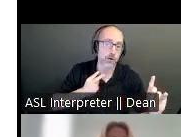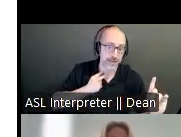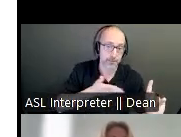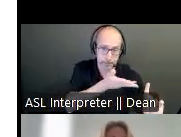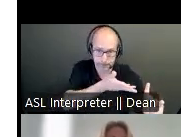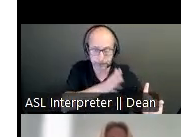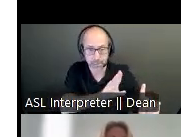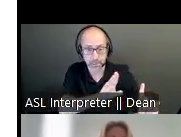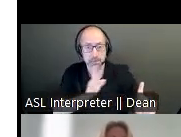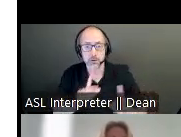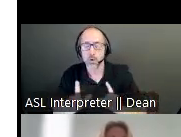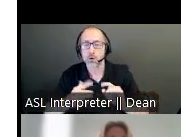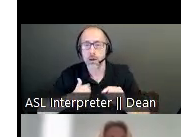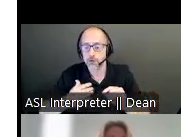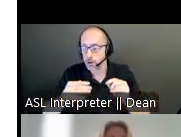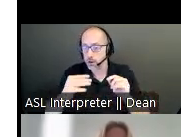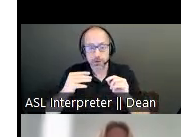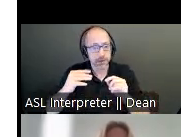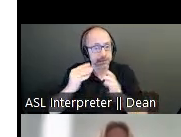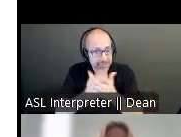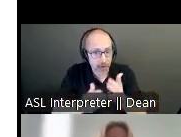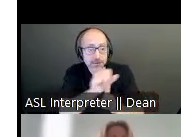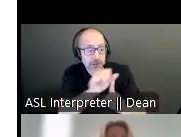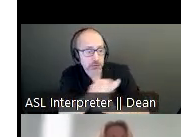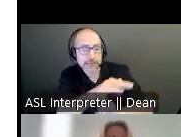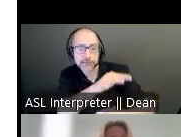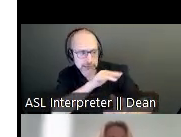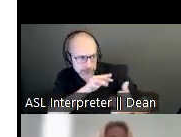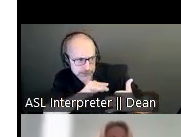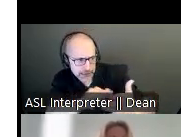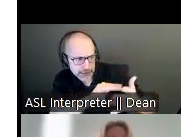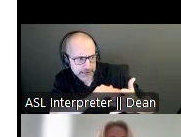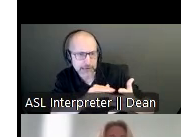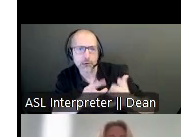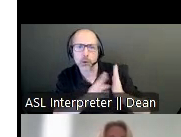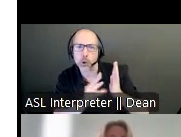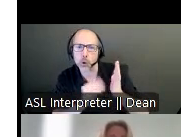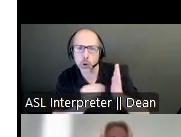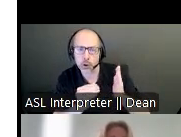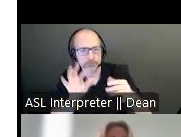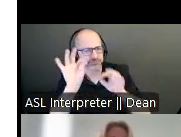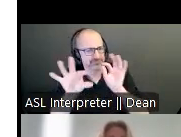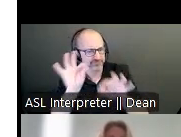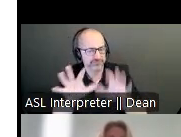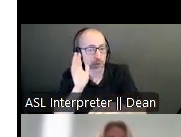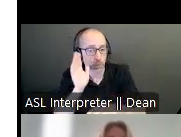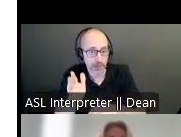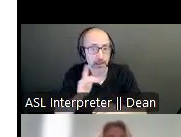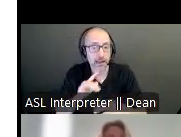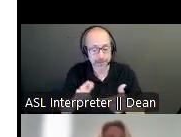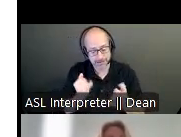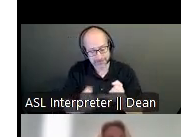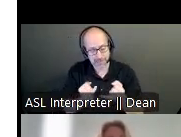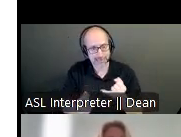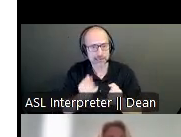and information that we learned from the cases that we reviewed. And more importantly, before I leave, I want to provide some practical information